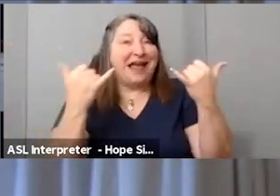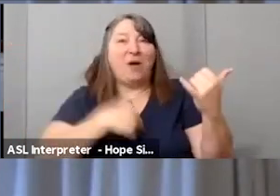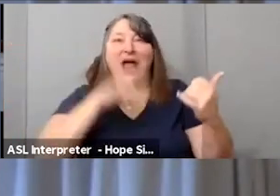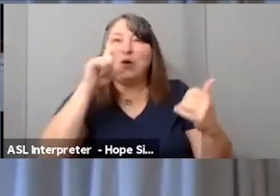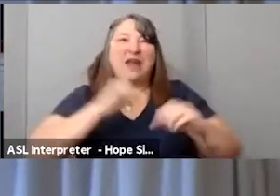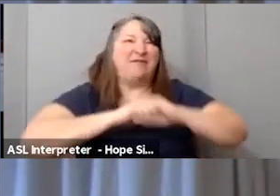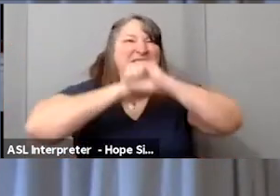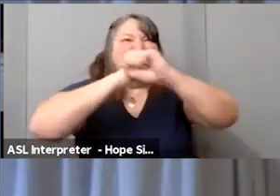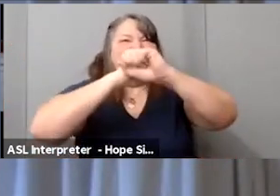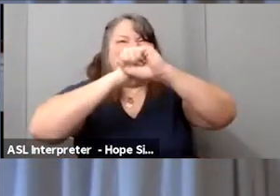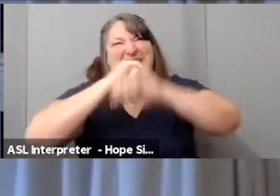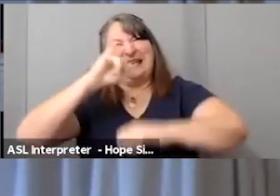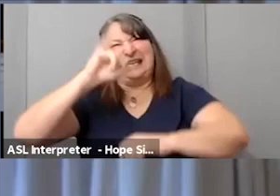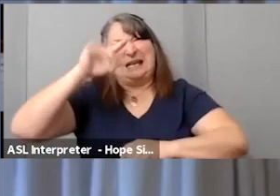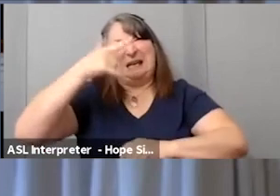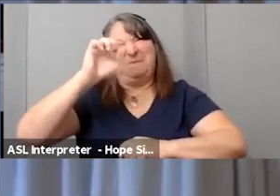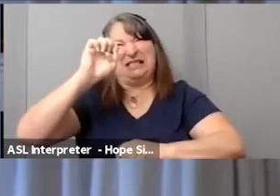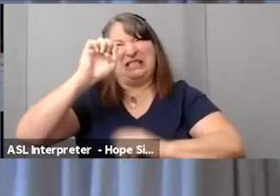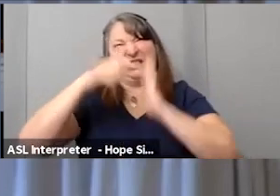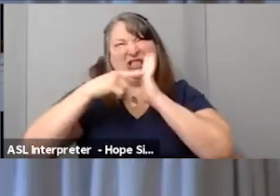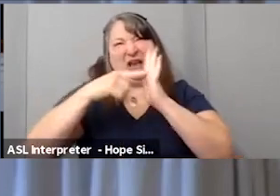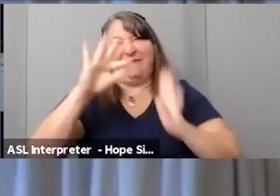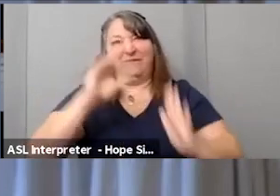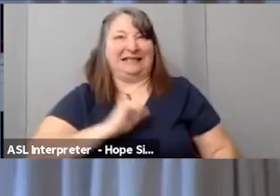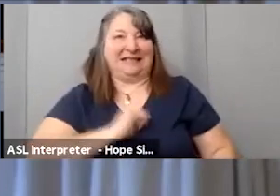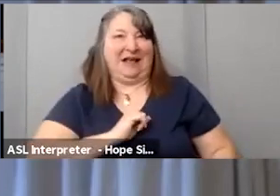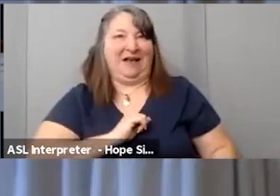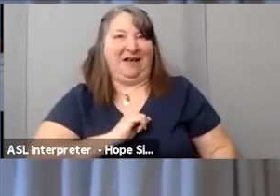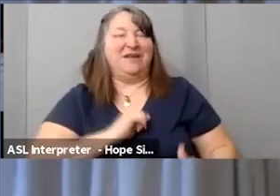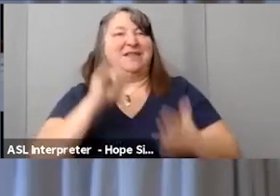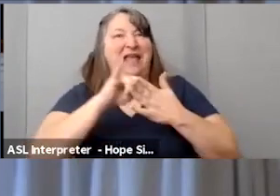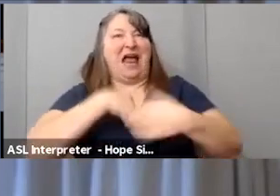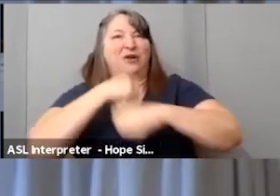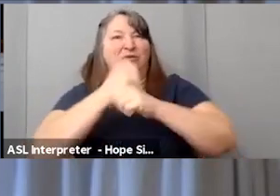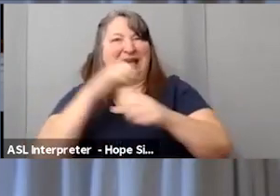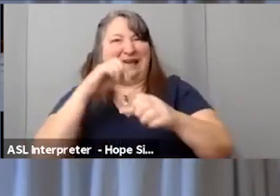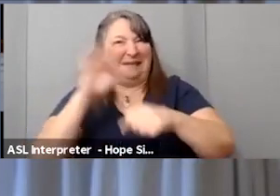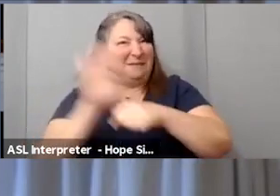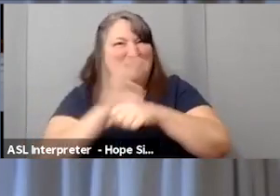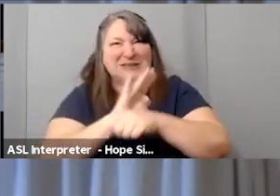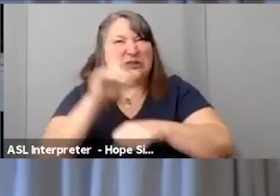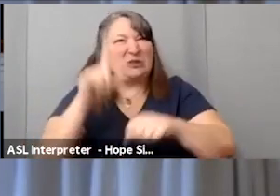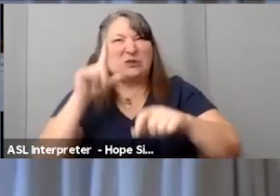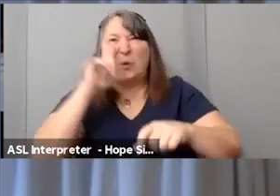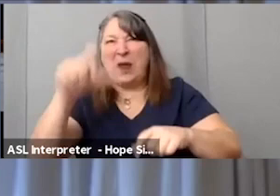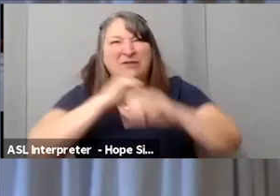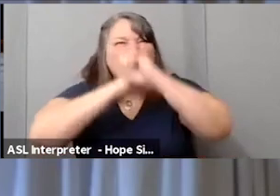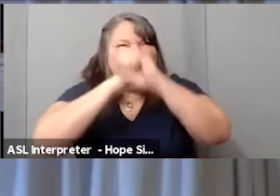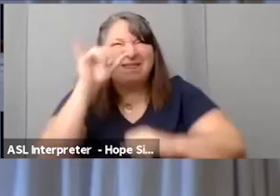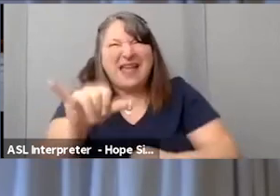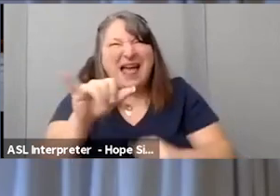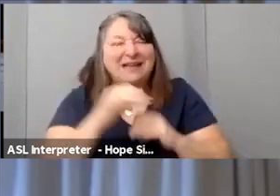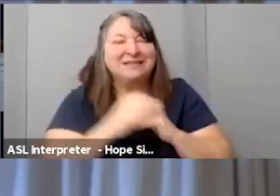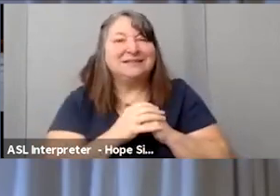image of myself and an image that I've created in the business, because as your previous speaker was saying, you